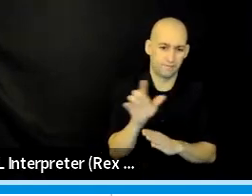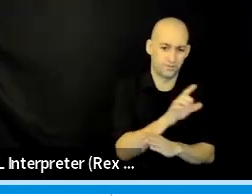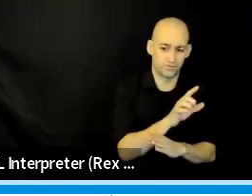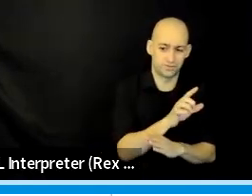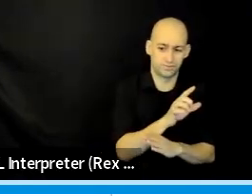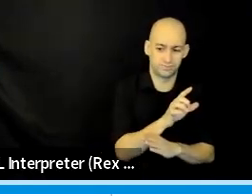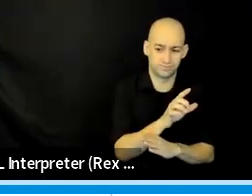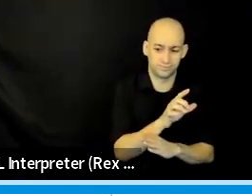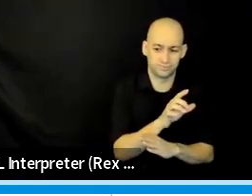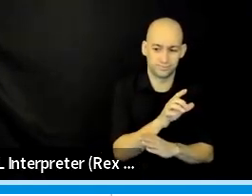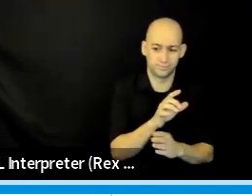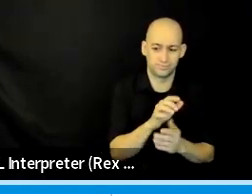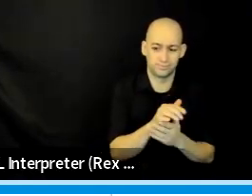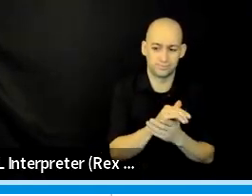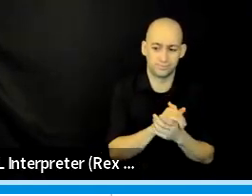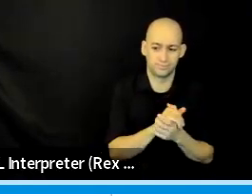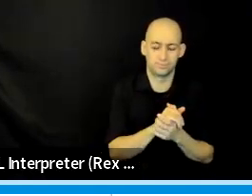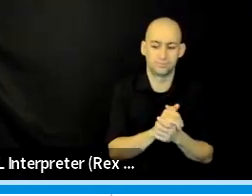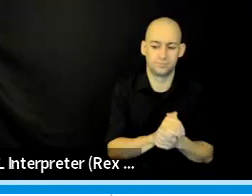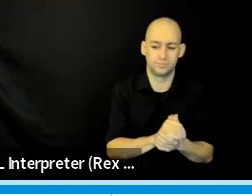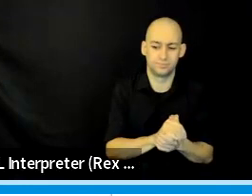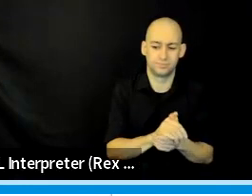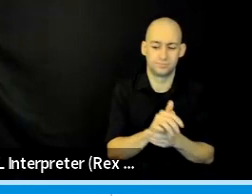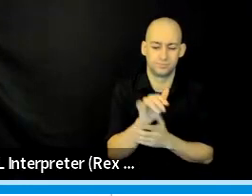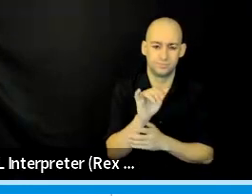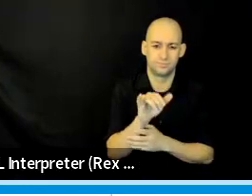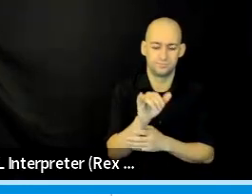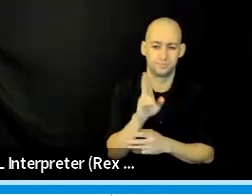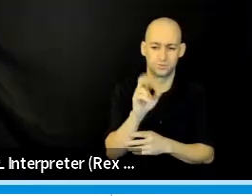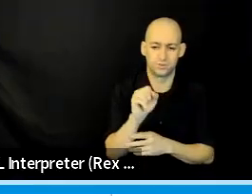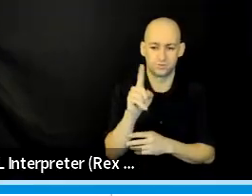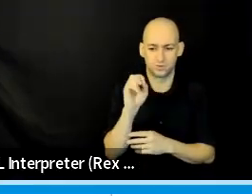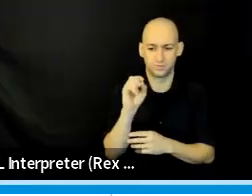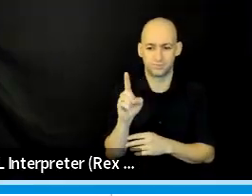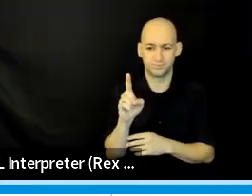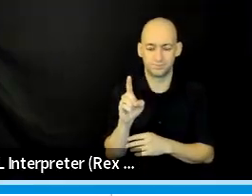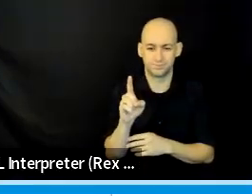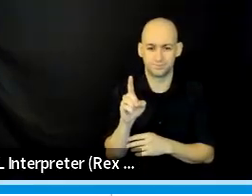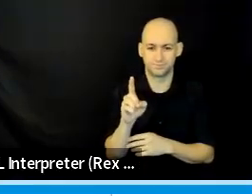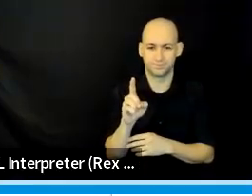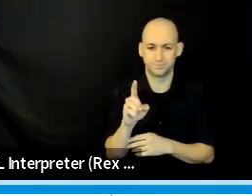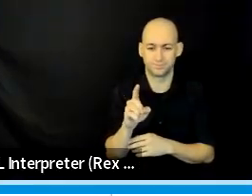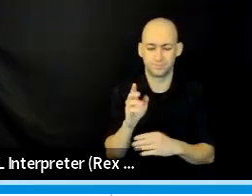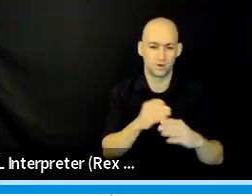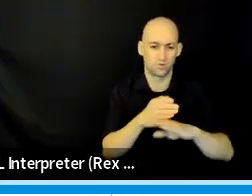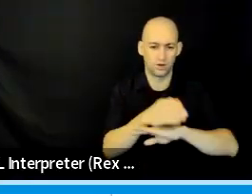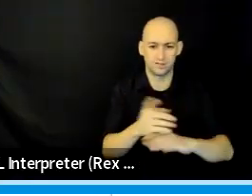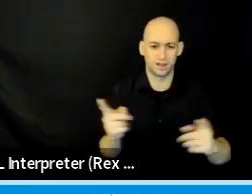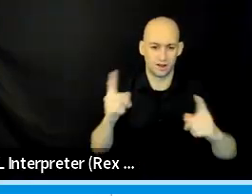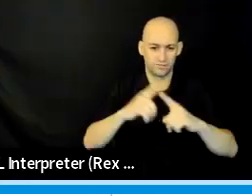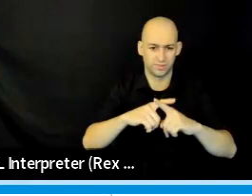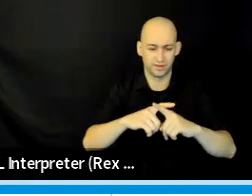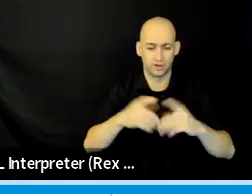Road, and for local traffic on Wilsona Road going across US 101. These crossing conflict points are causing a